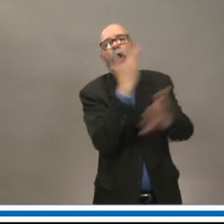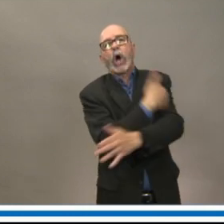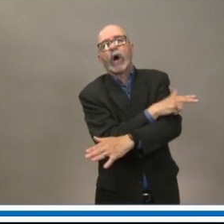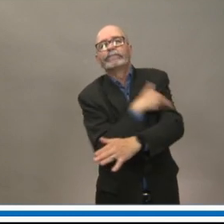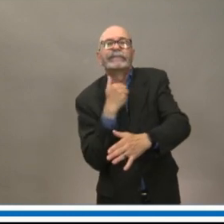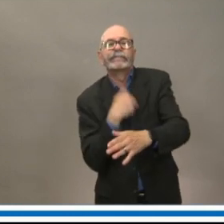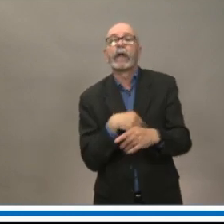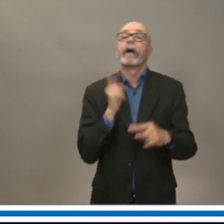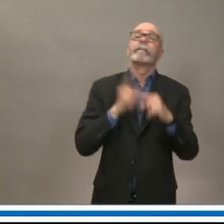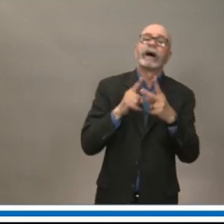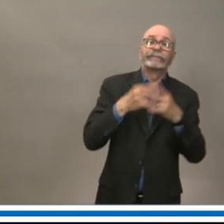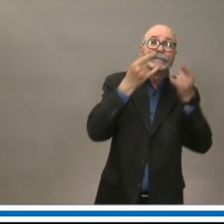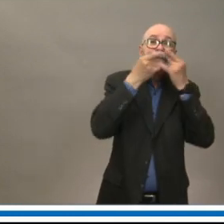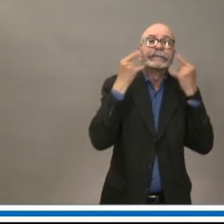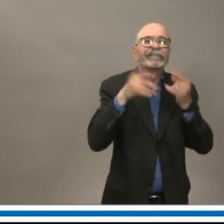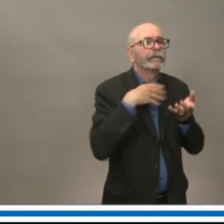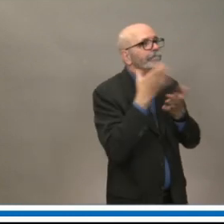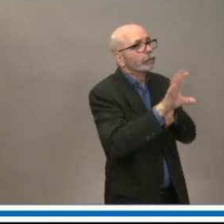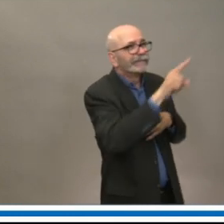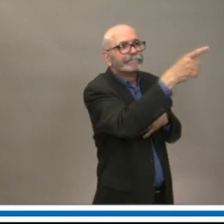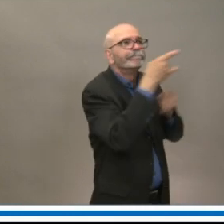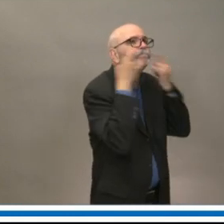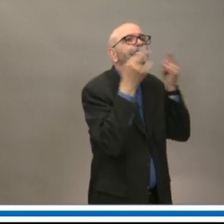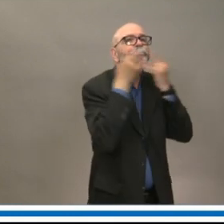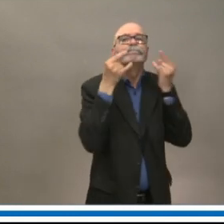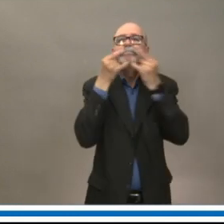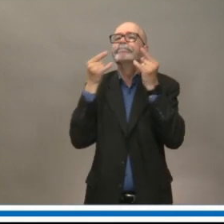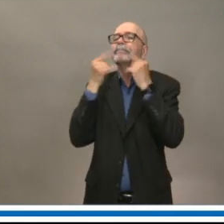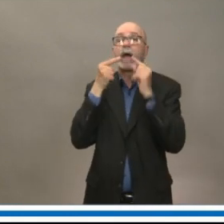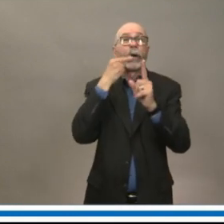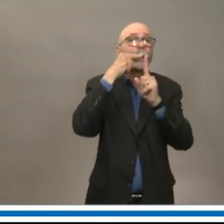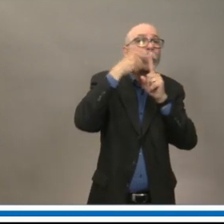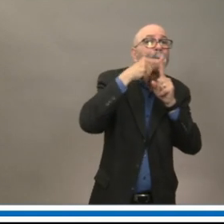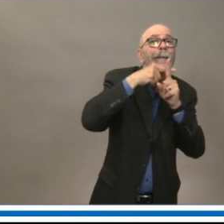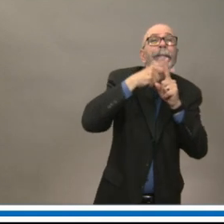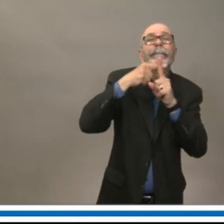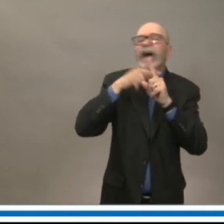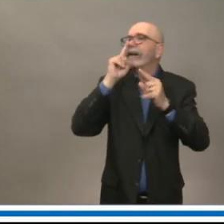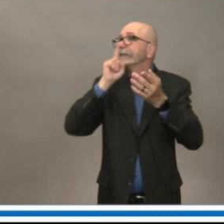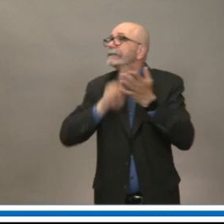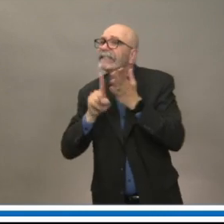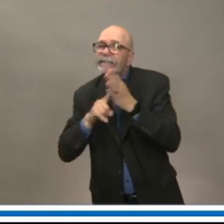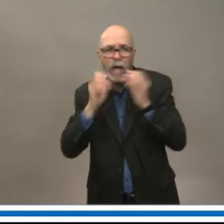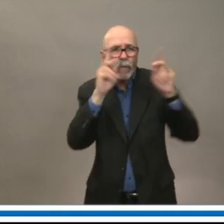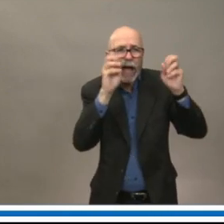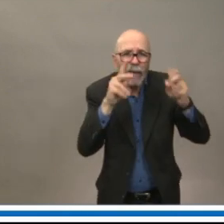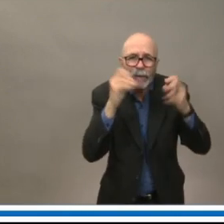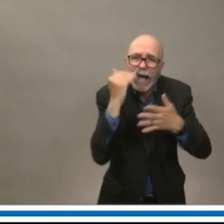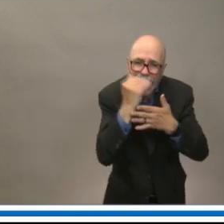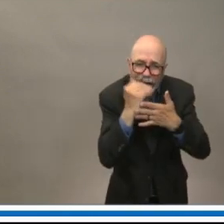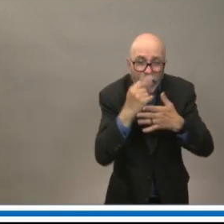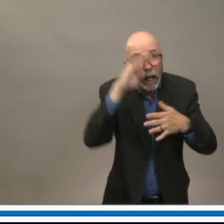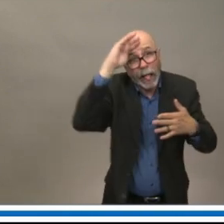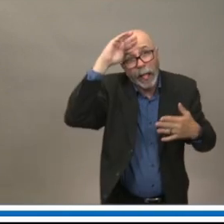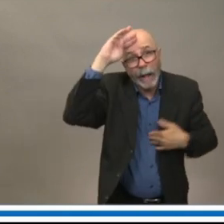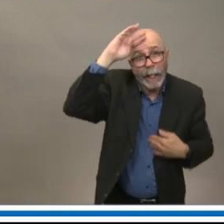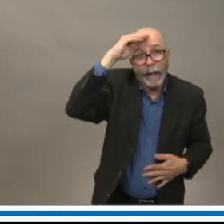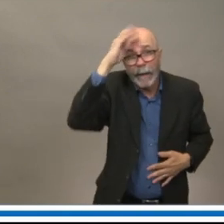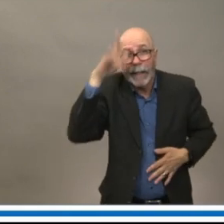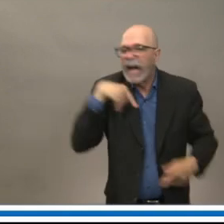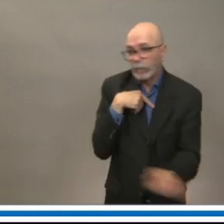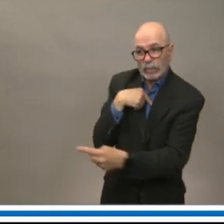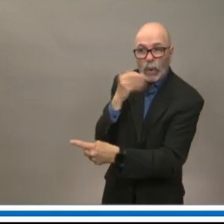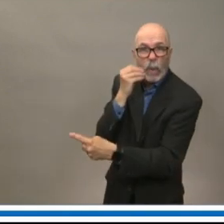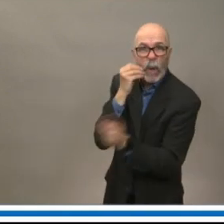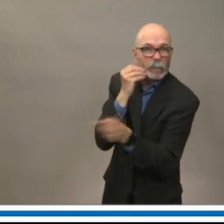daily as well. Anyone who exhibits symptoms is out for 14 days and must self-isolate. We are